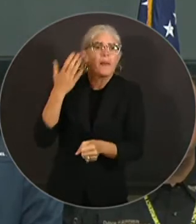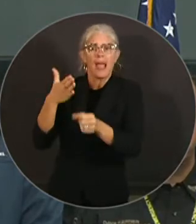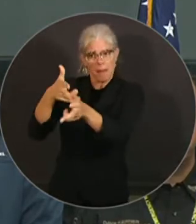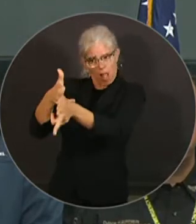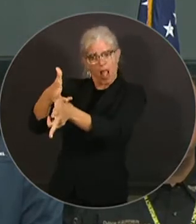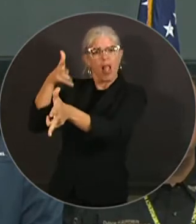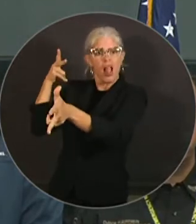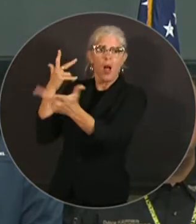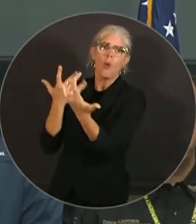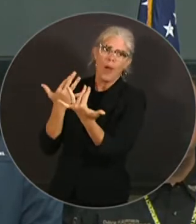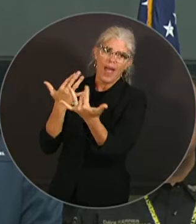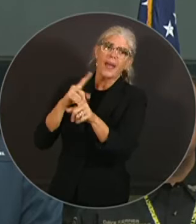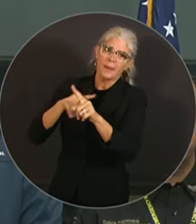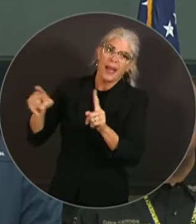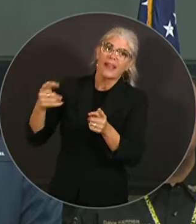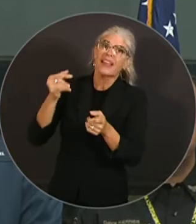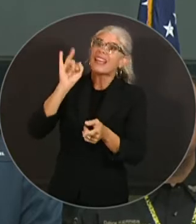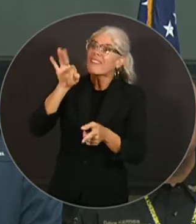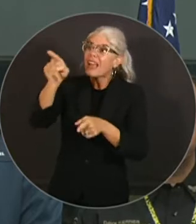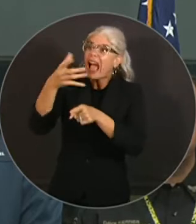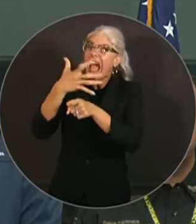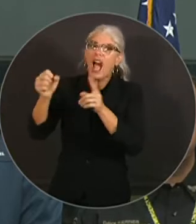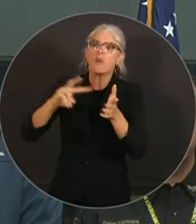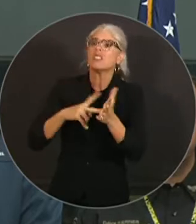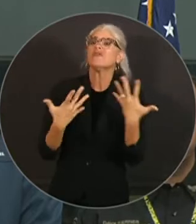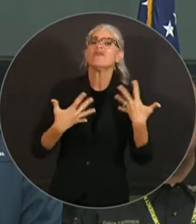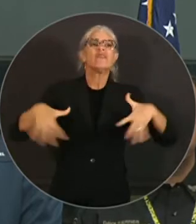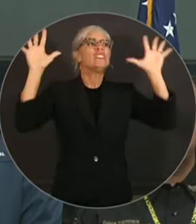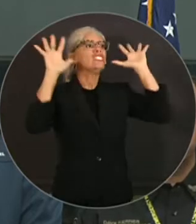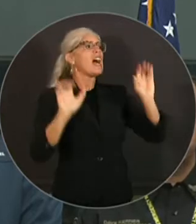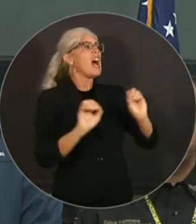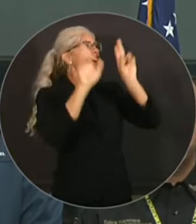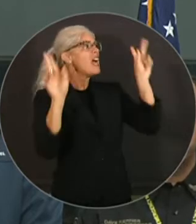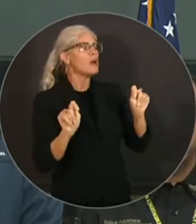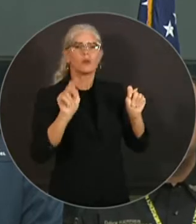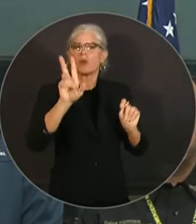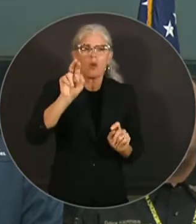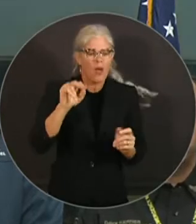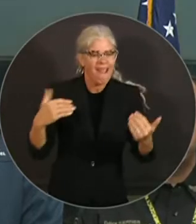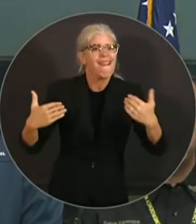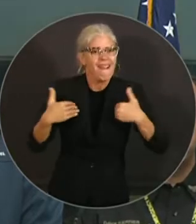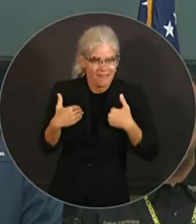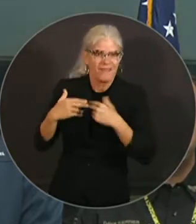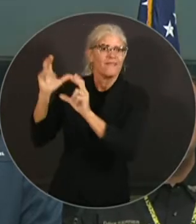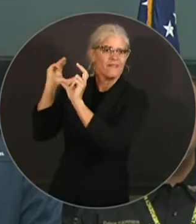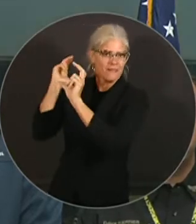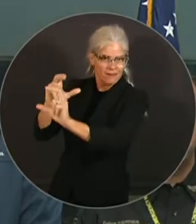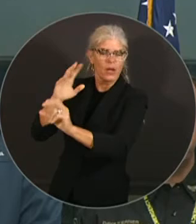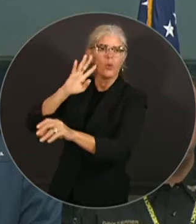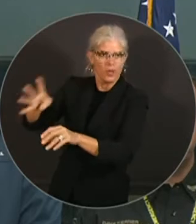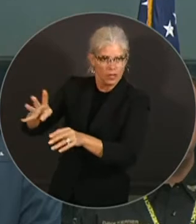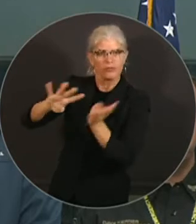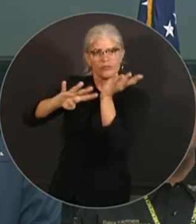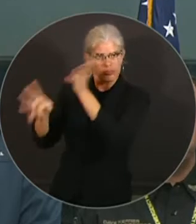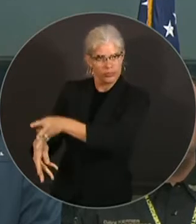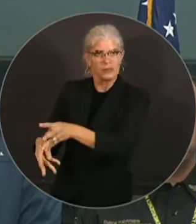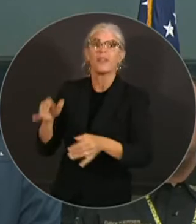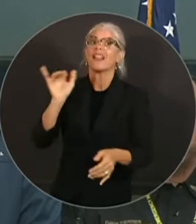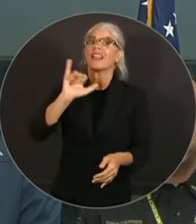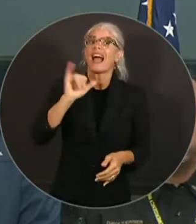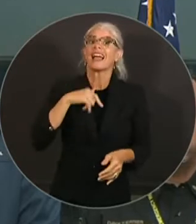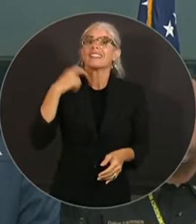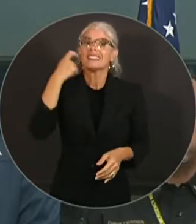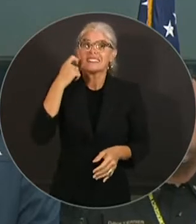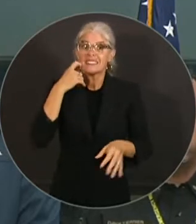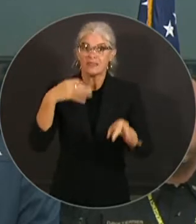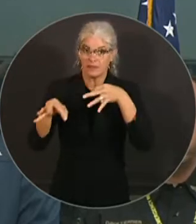there's going to be more fuel on the way. As I've mentioned, we have ramped up support for county debris removal operations. We're